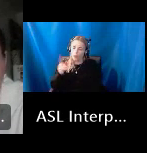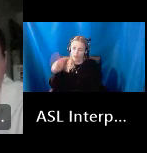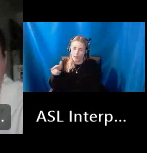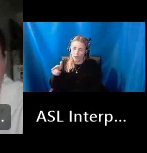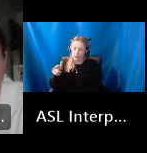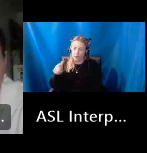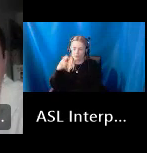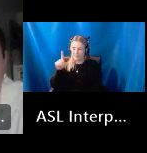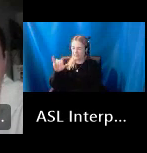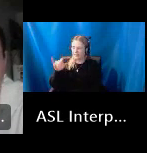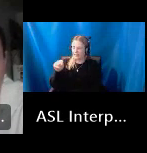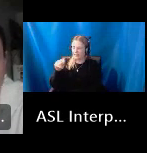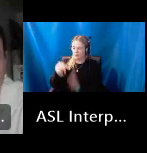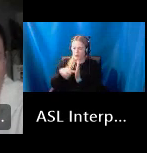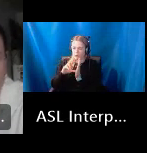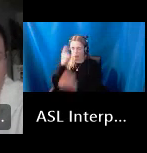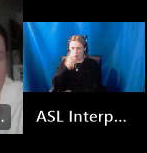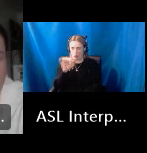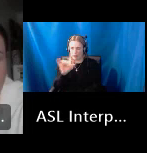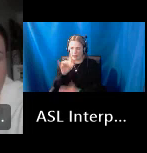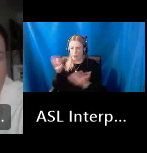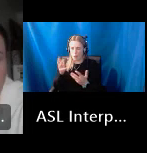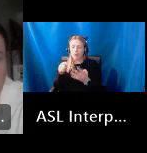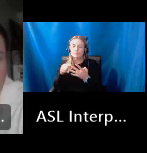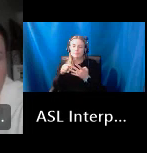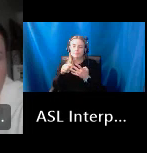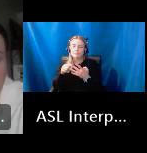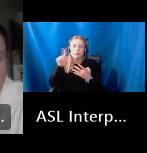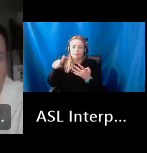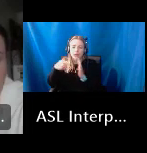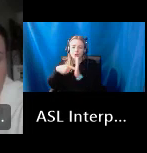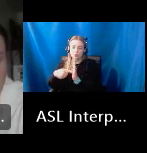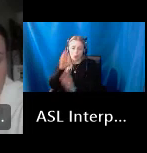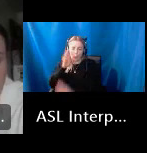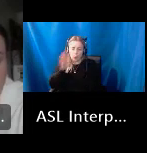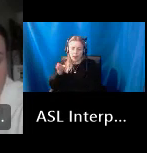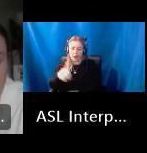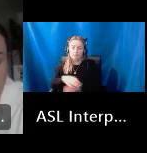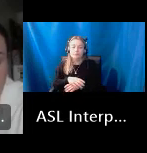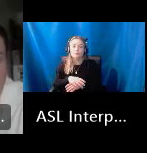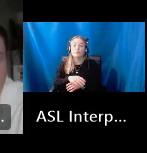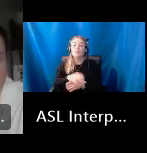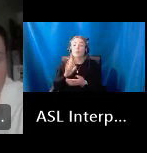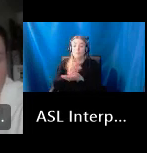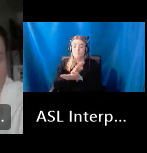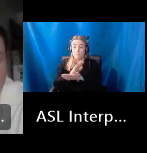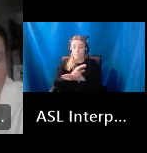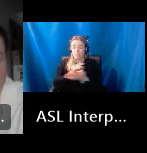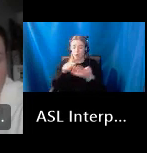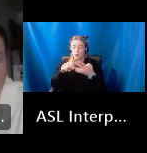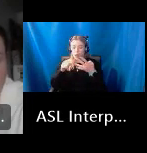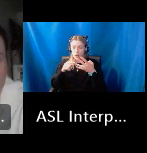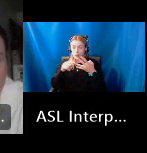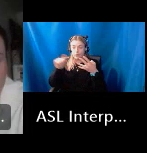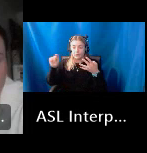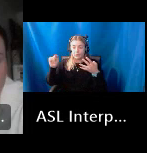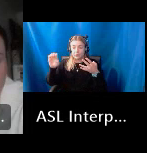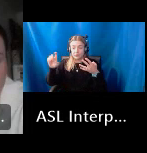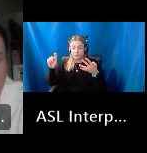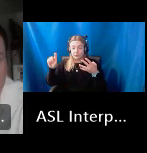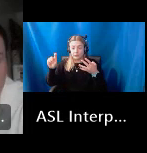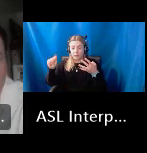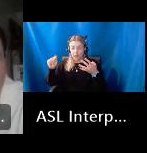lit review looks like. And then the paper is a compilation of the argument and the documentation to